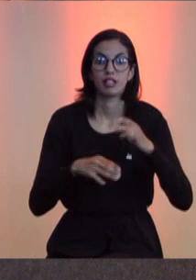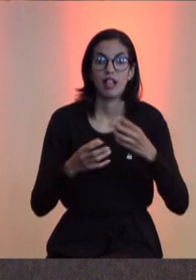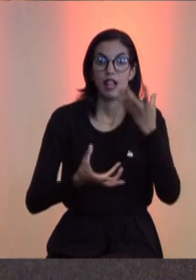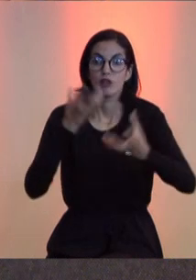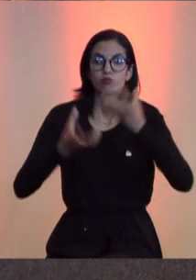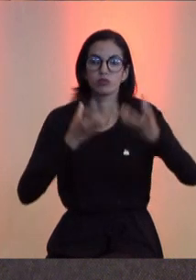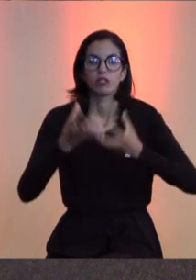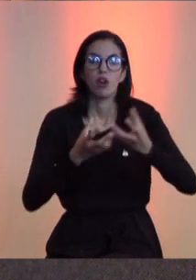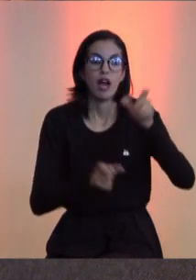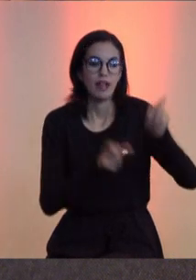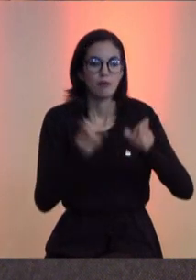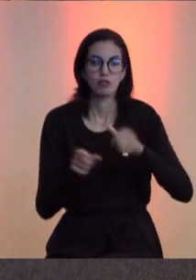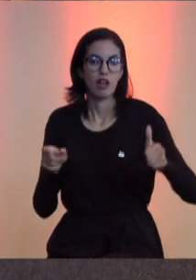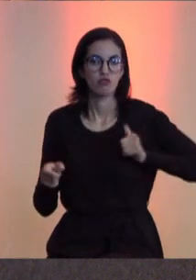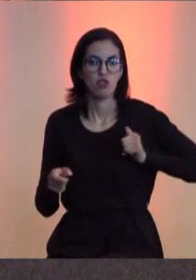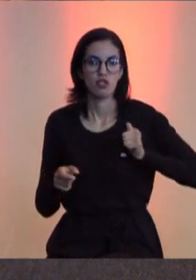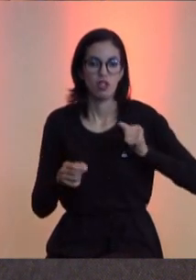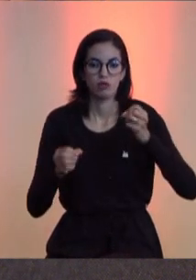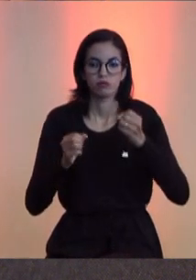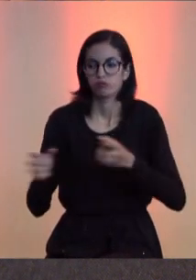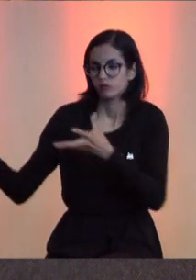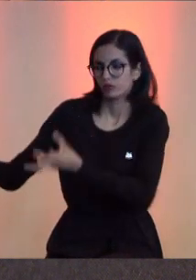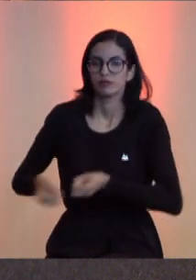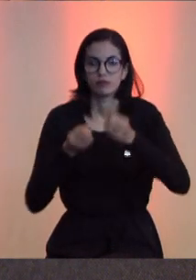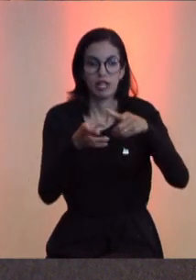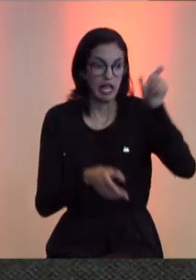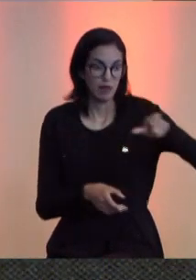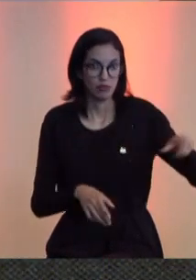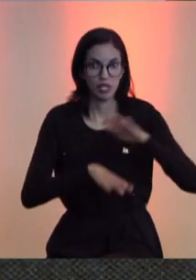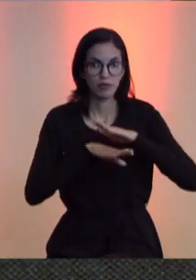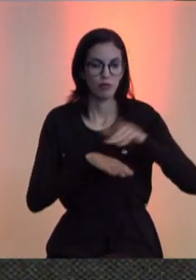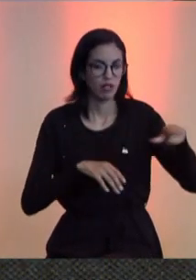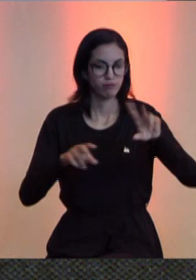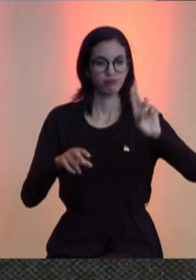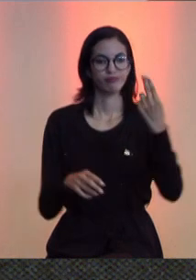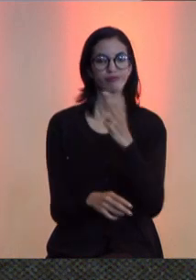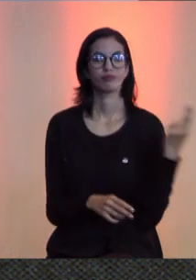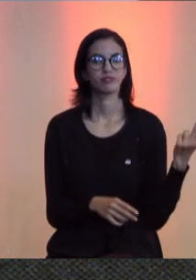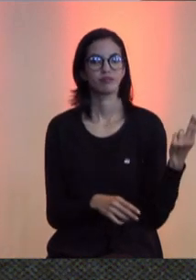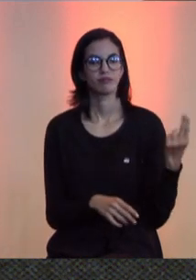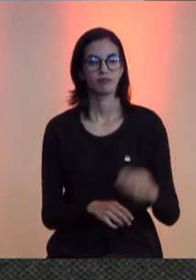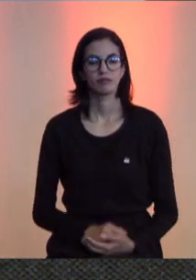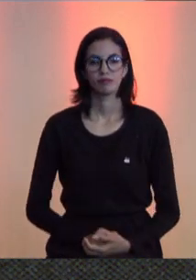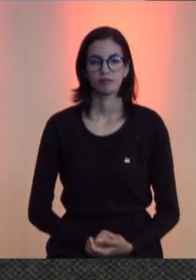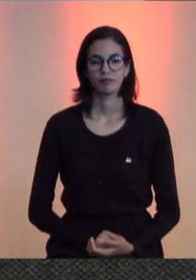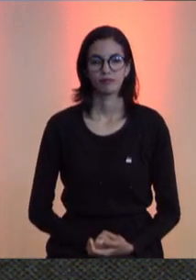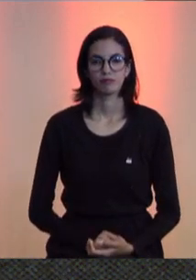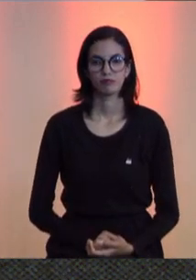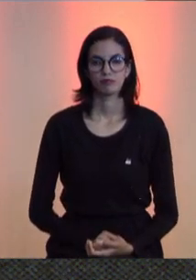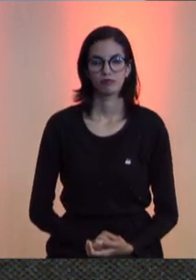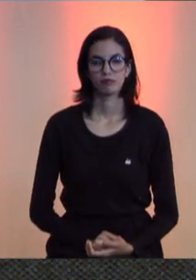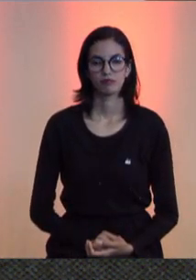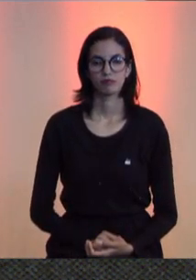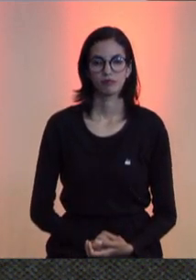fuego mató a aquellos que habían alzado a Shadrach, Meshach y Abednego. 23, and these three men, Shadrach, Meshach,